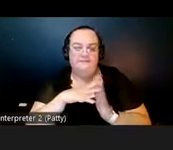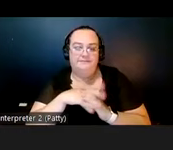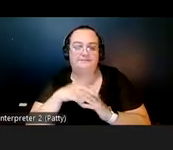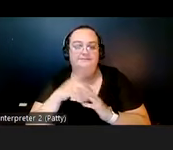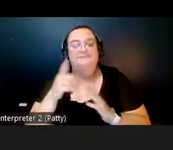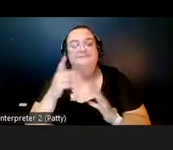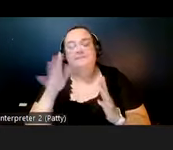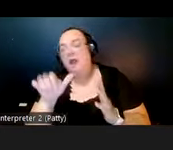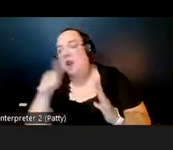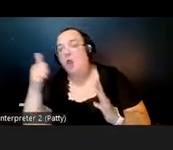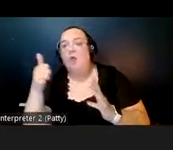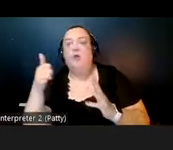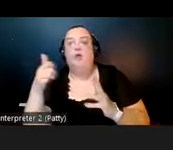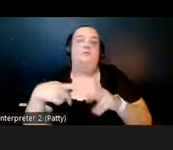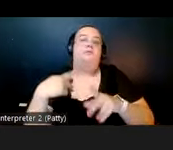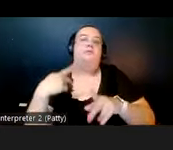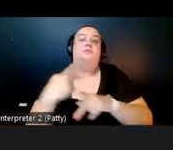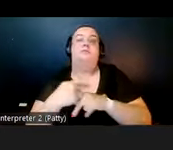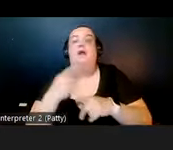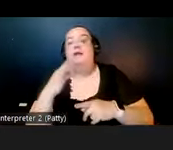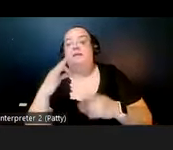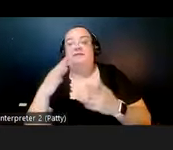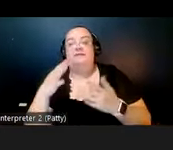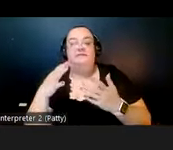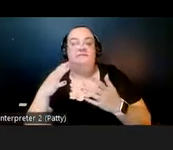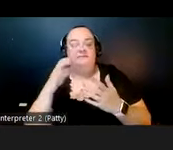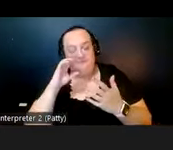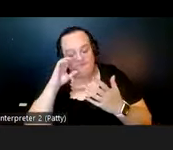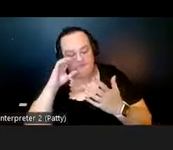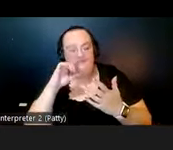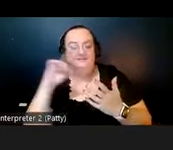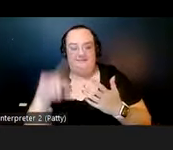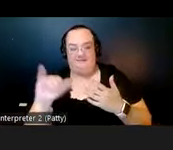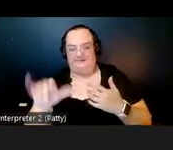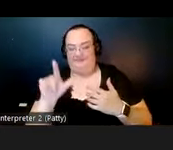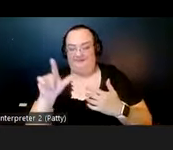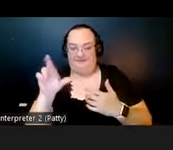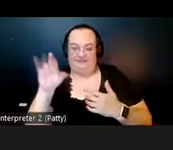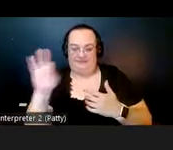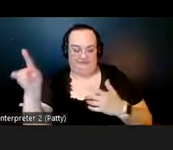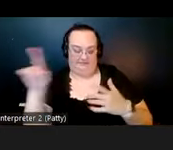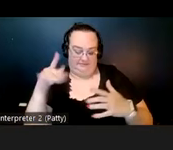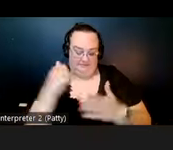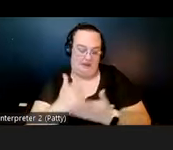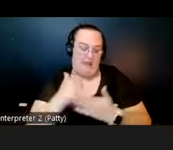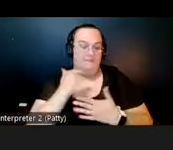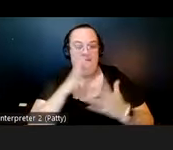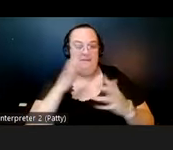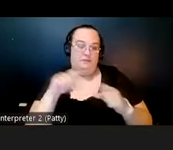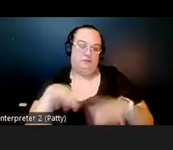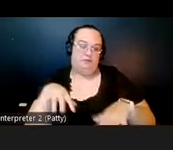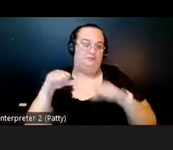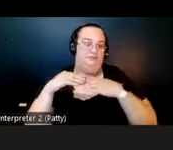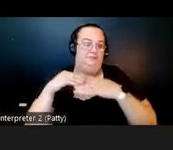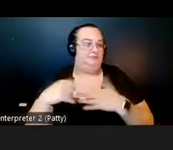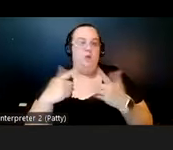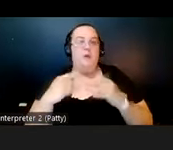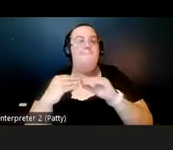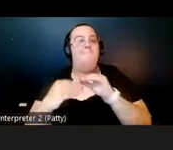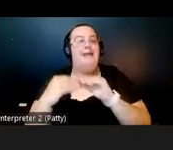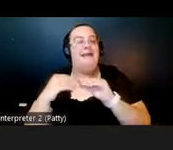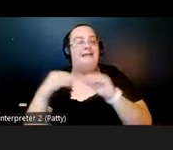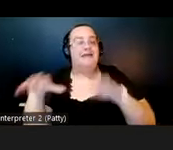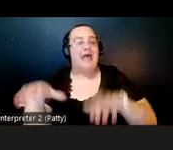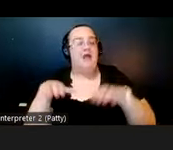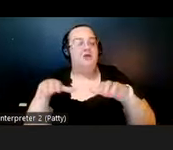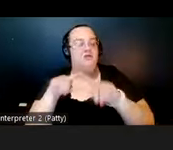Kind of initiative that the LRF has helped us to spearhead is something that we're referring to as the maintenance action